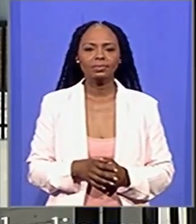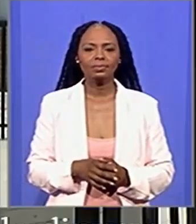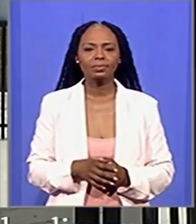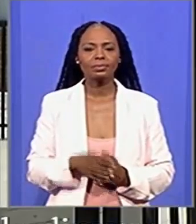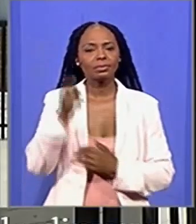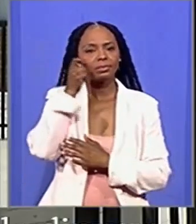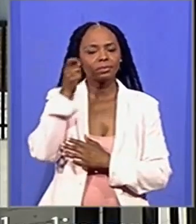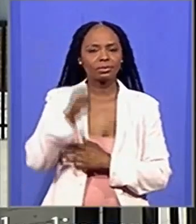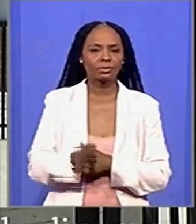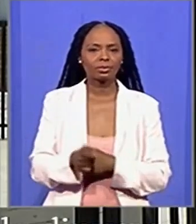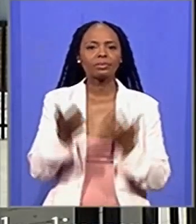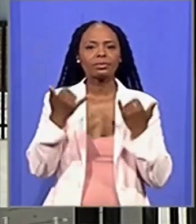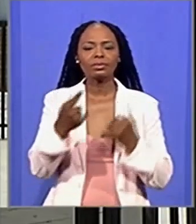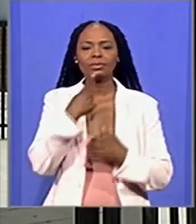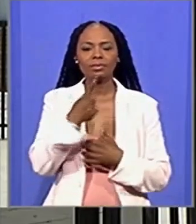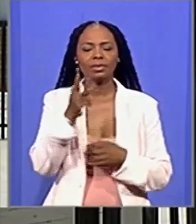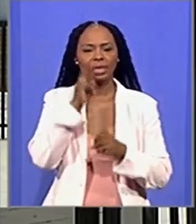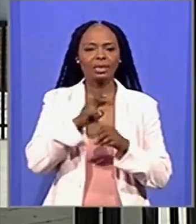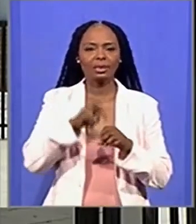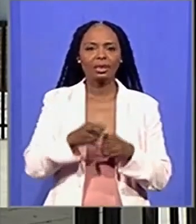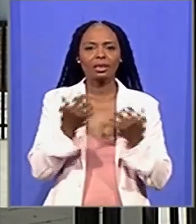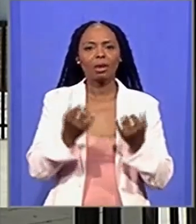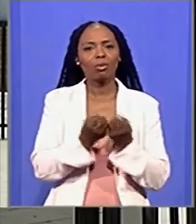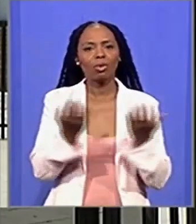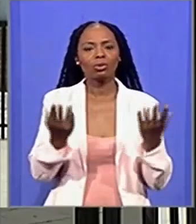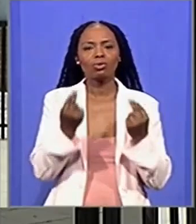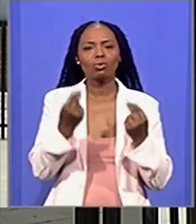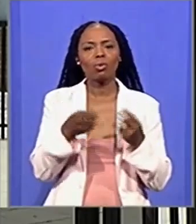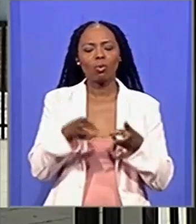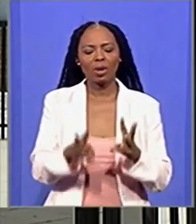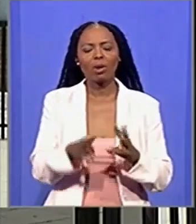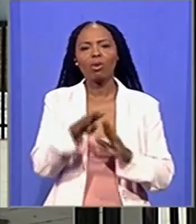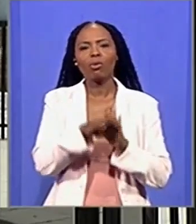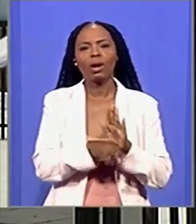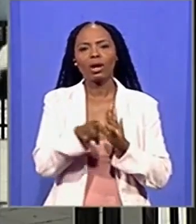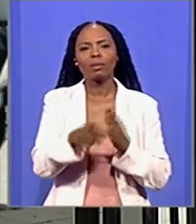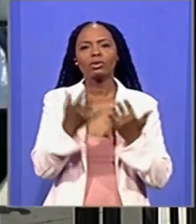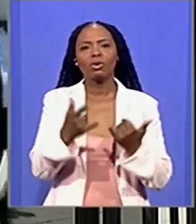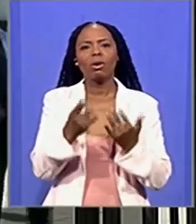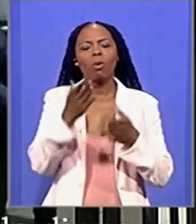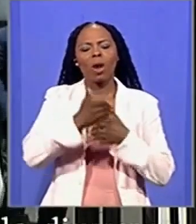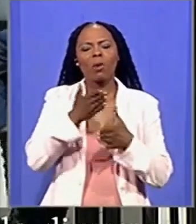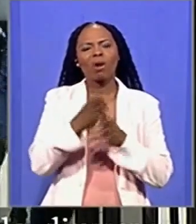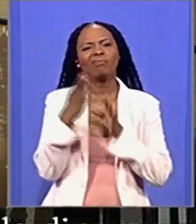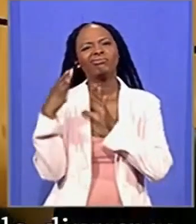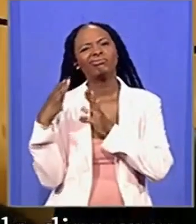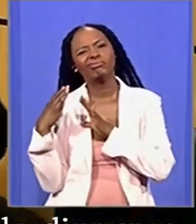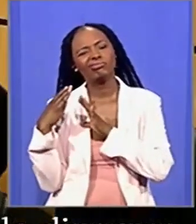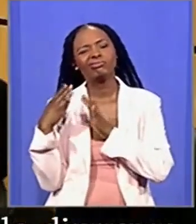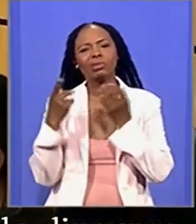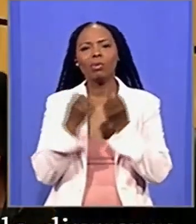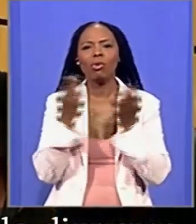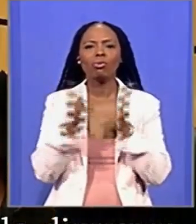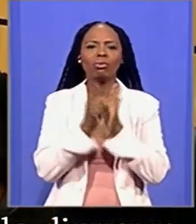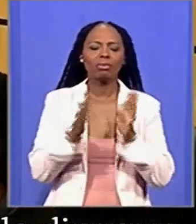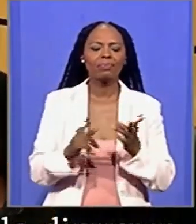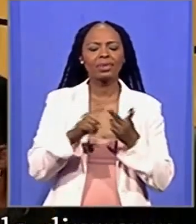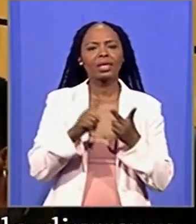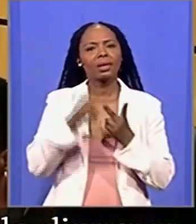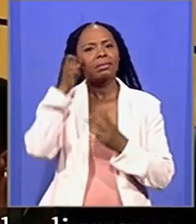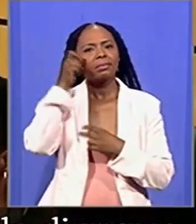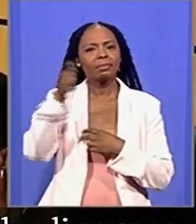Boahlodi bore ho hlokahala metjha e metjha e ka thusang ho fokotsa mosebetsi o mongata o baahlodi le bo magistrata